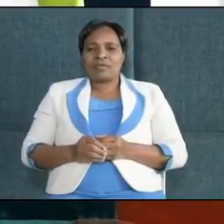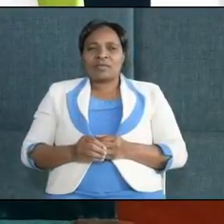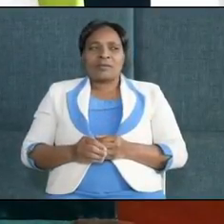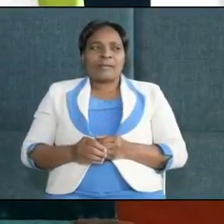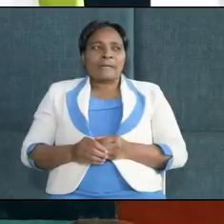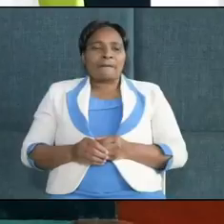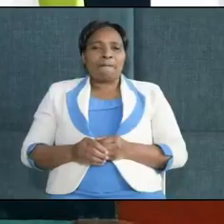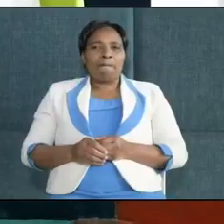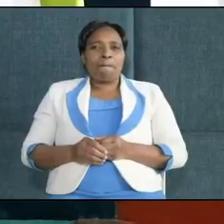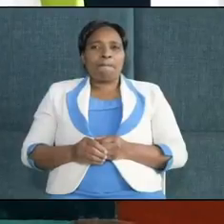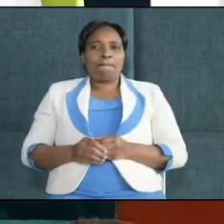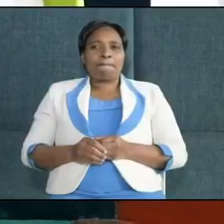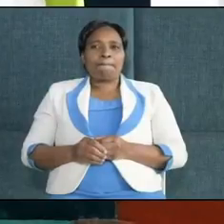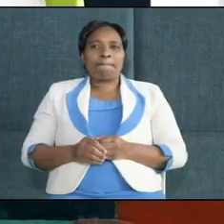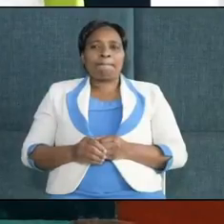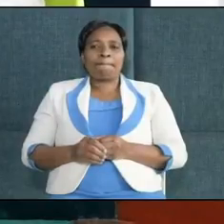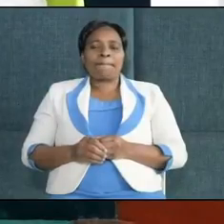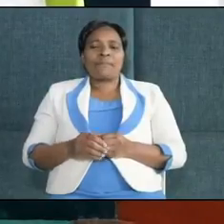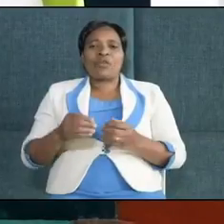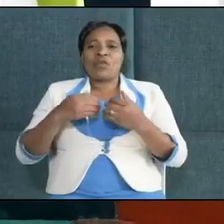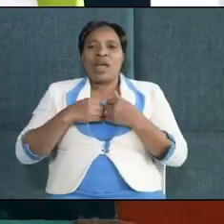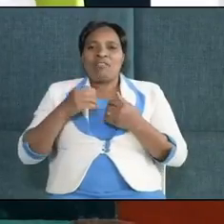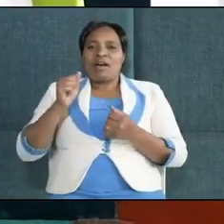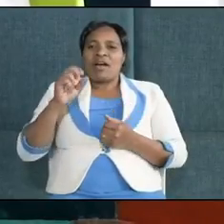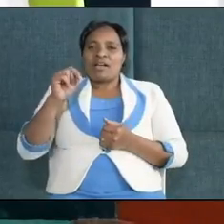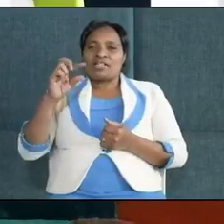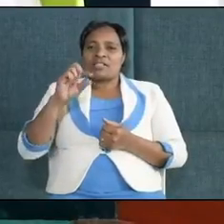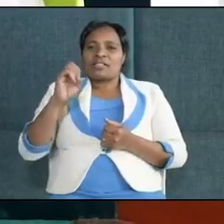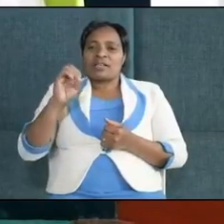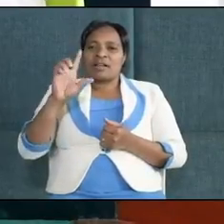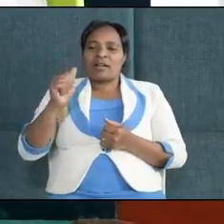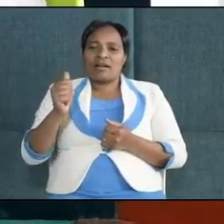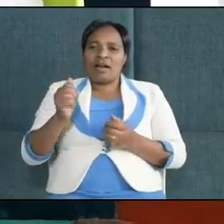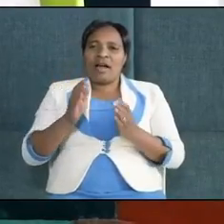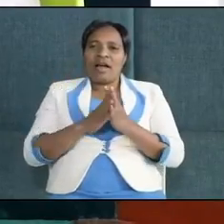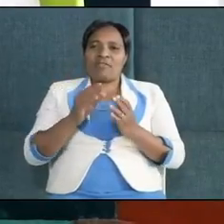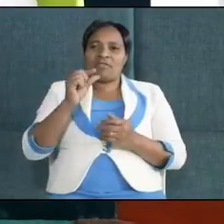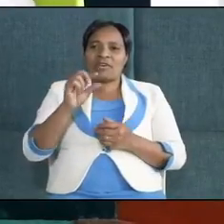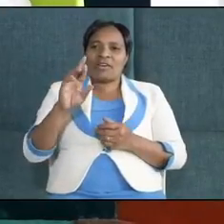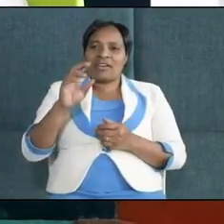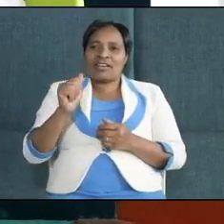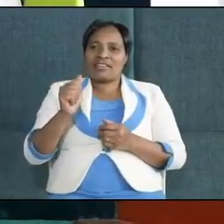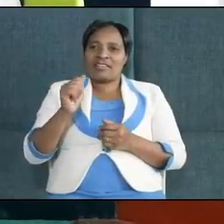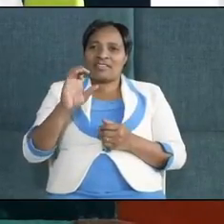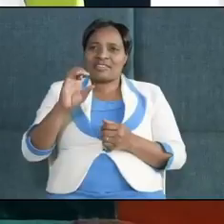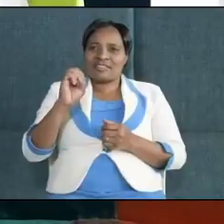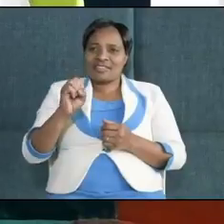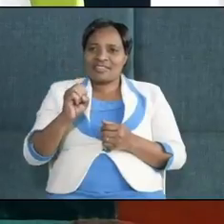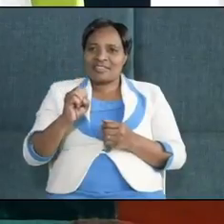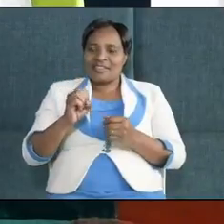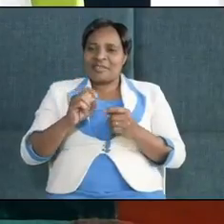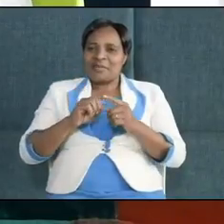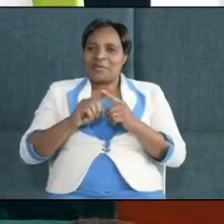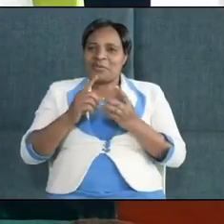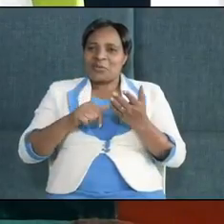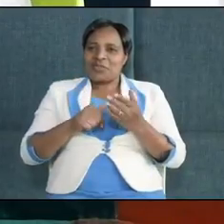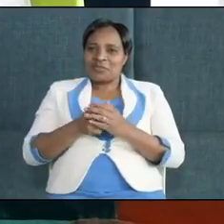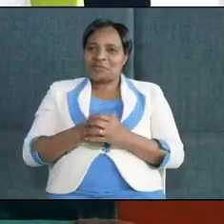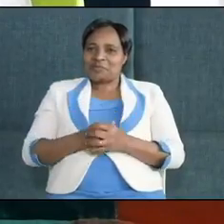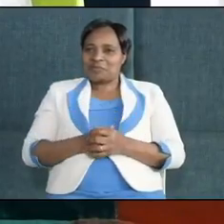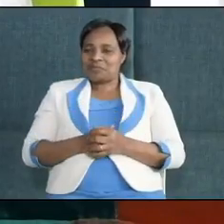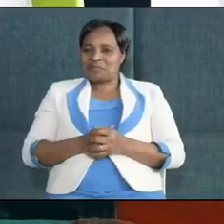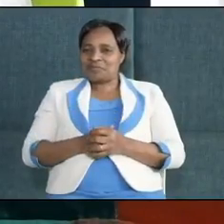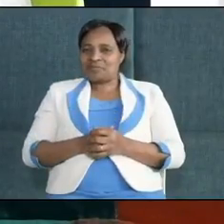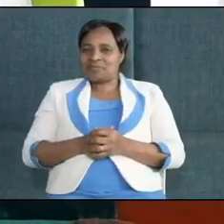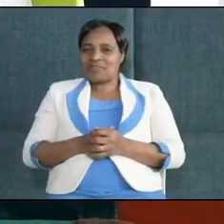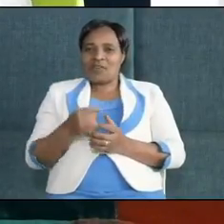We have Angela, we have Gracie, and we have Deborah. Well, I have a question for